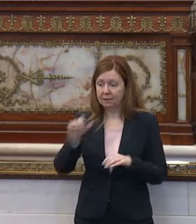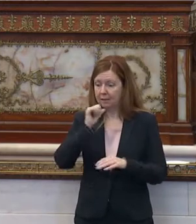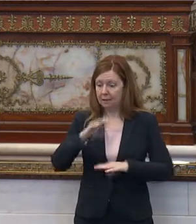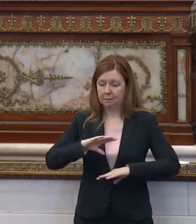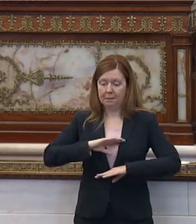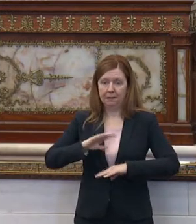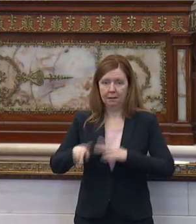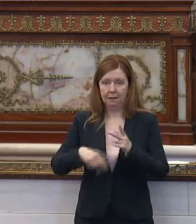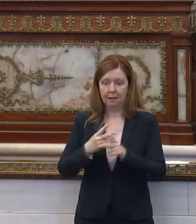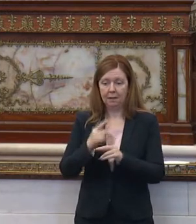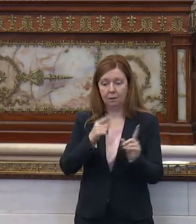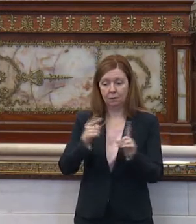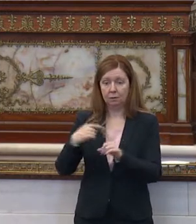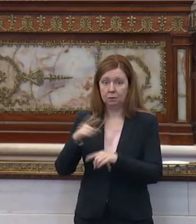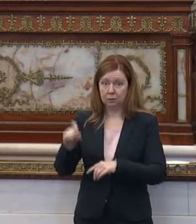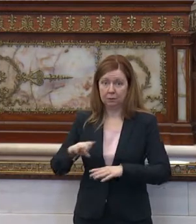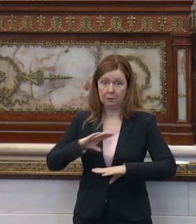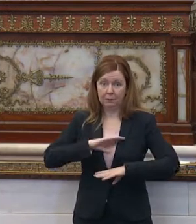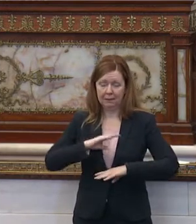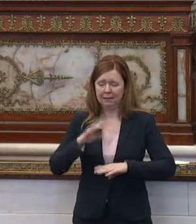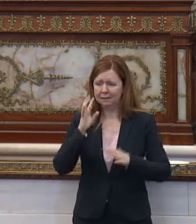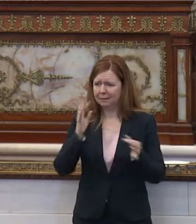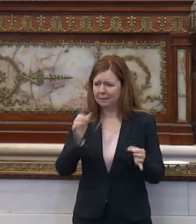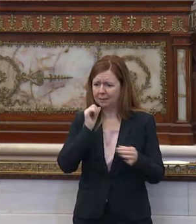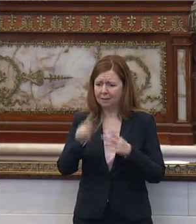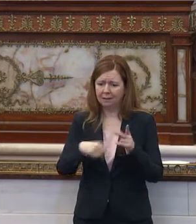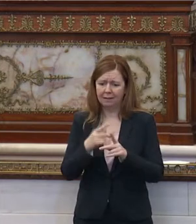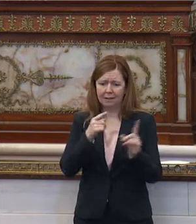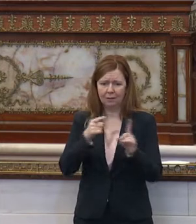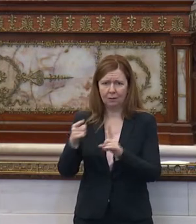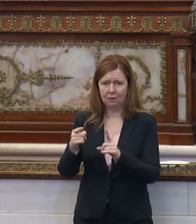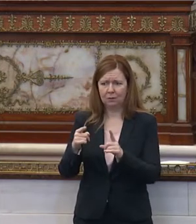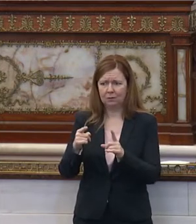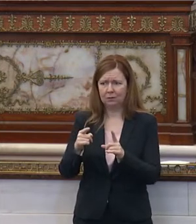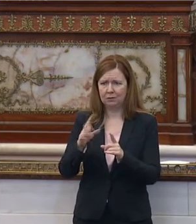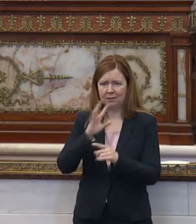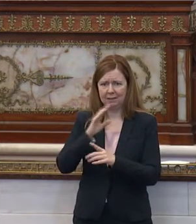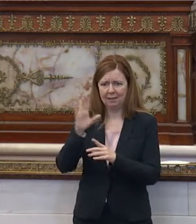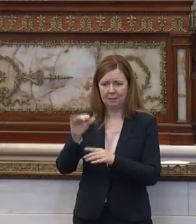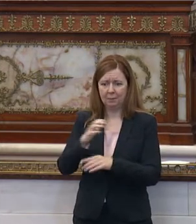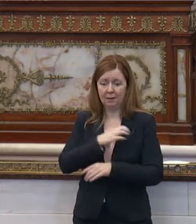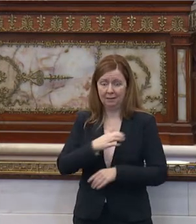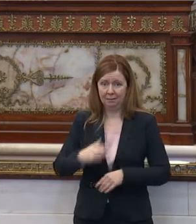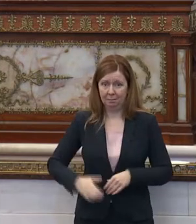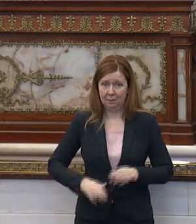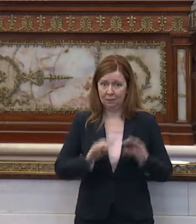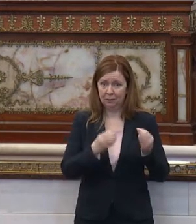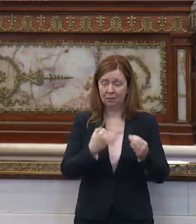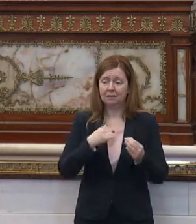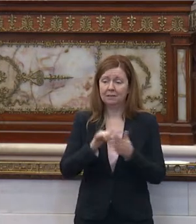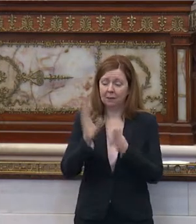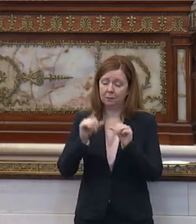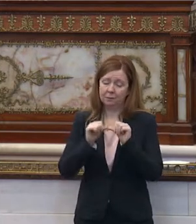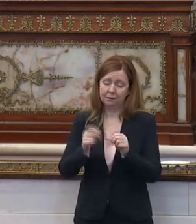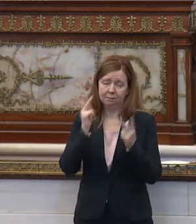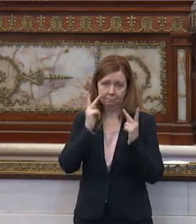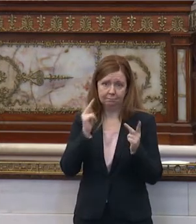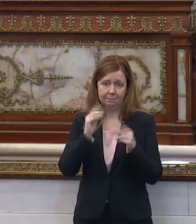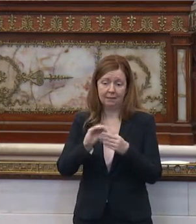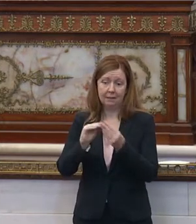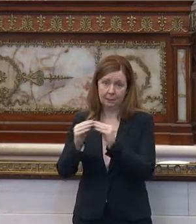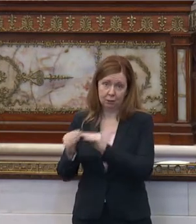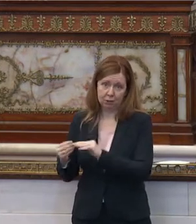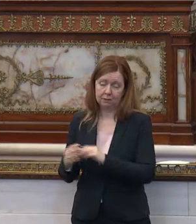meeting the kind of goals we should be meeting, and definitely not the kind of goals articulated by the administration. And that will continue to be seen in the